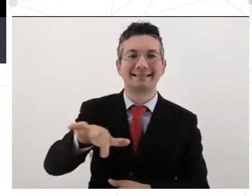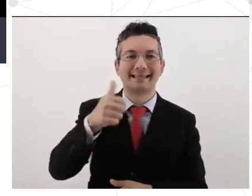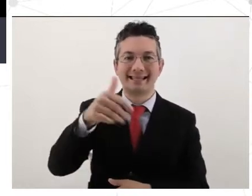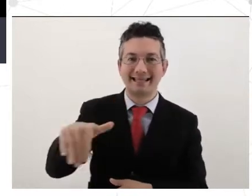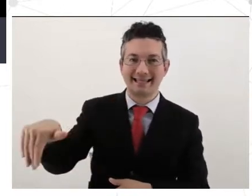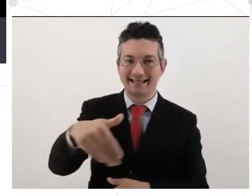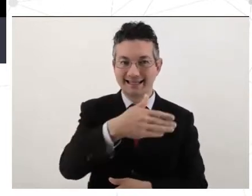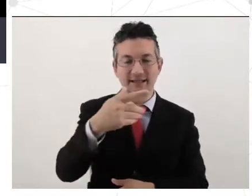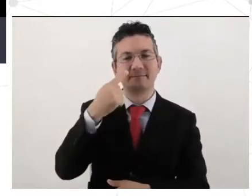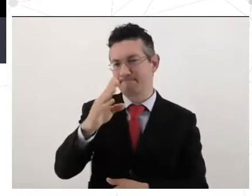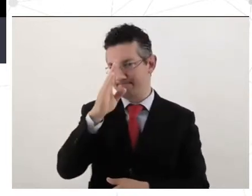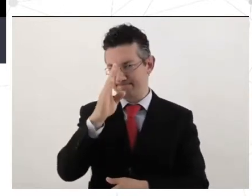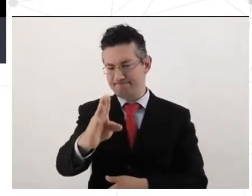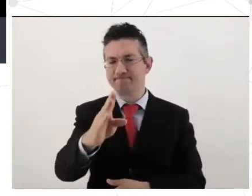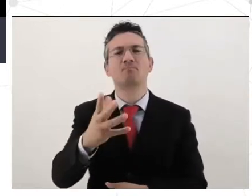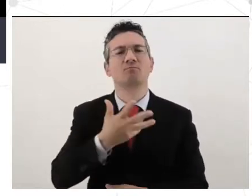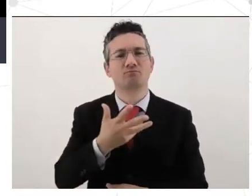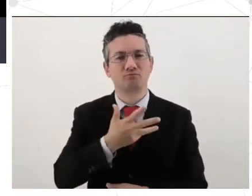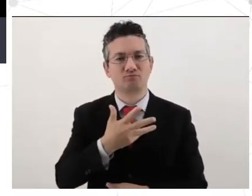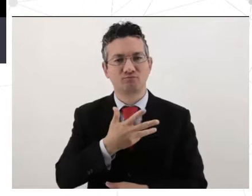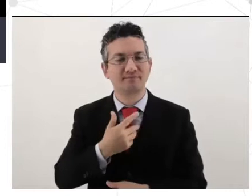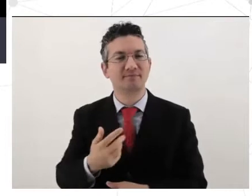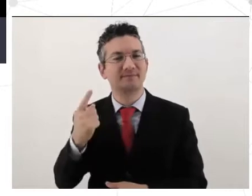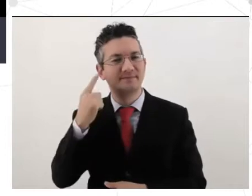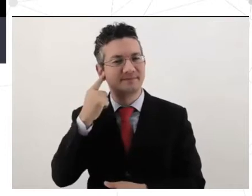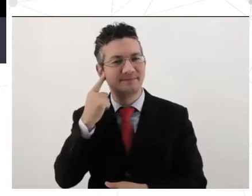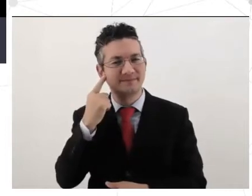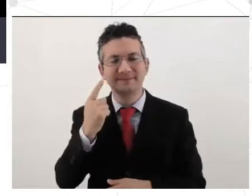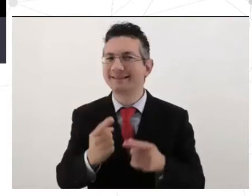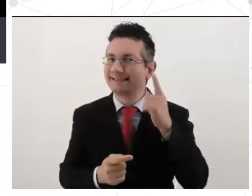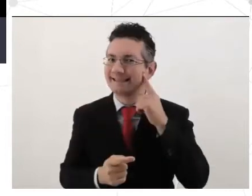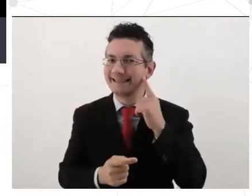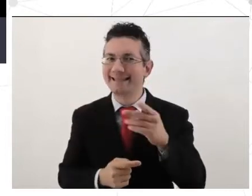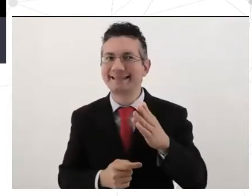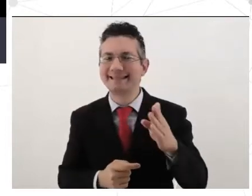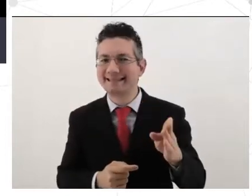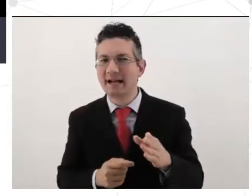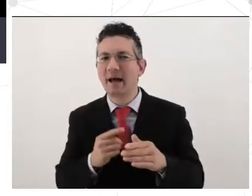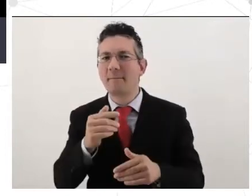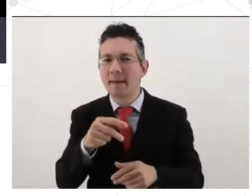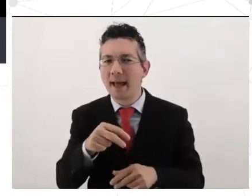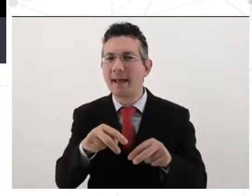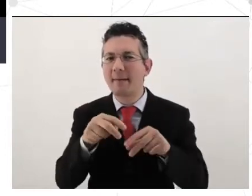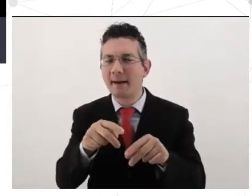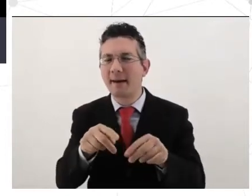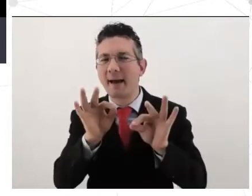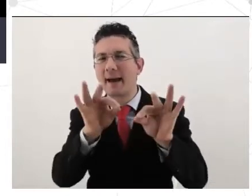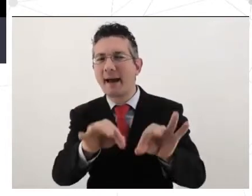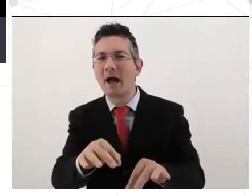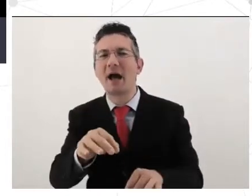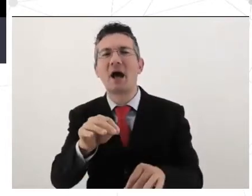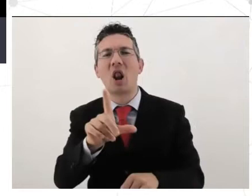or your conversation, but you can still hear soundscape in the background. It's calling out the landmarks as you pass them, the streets that you come